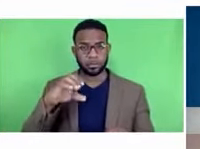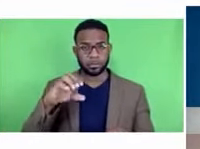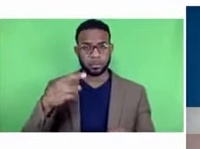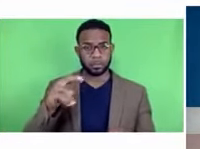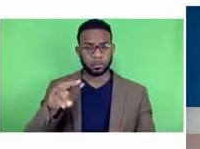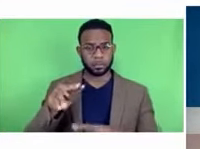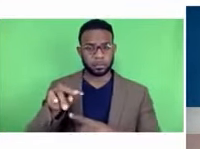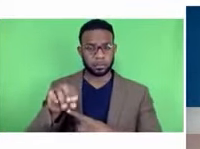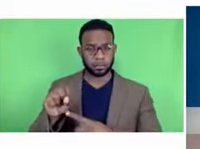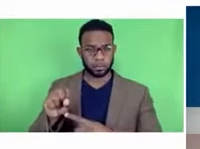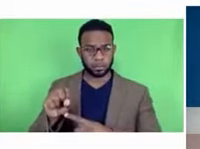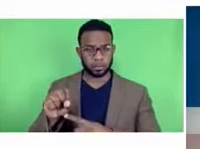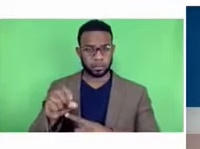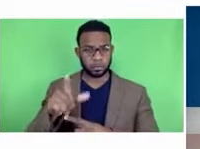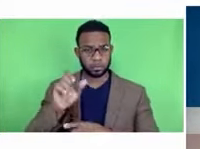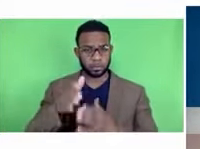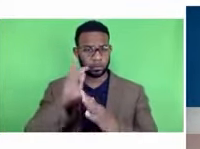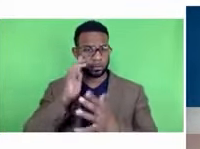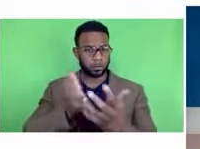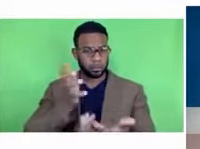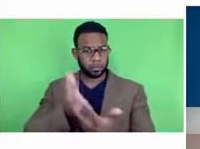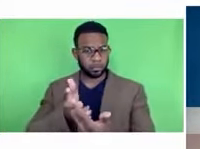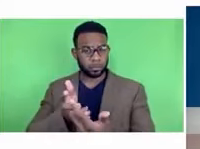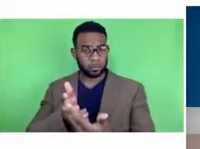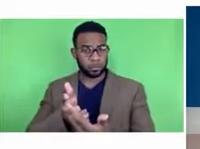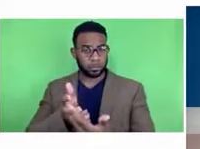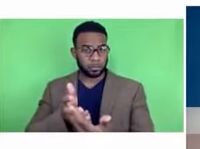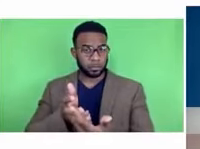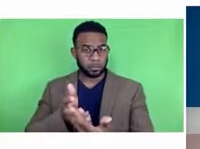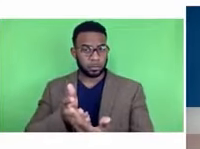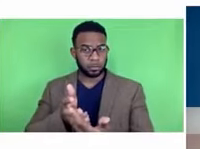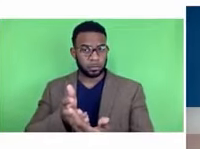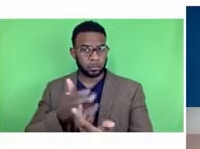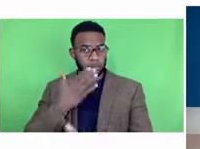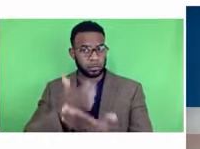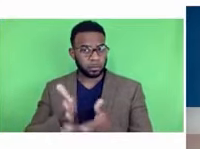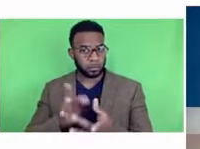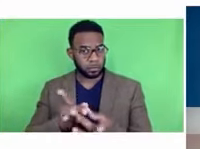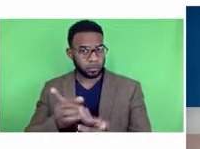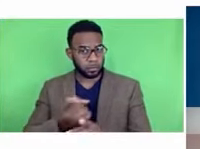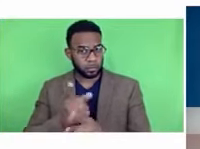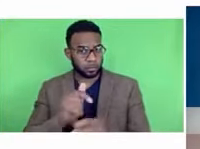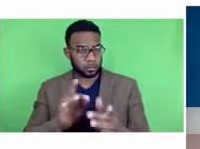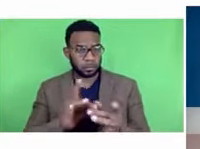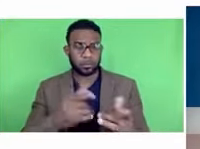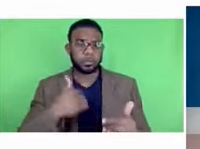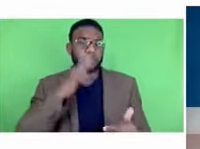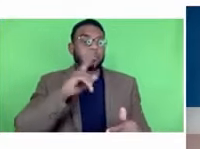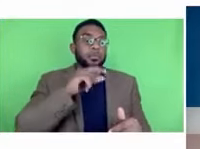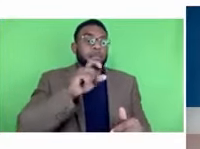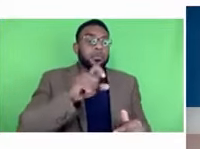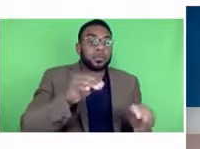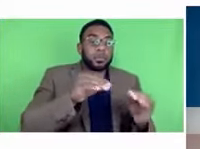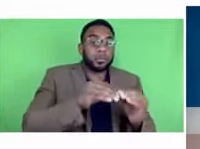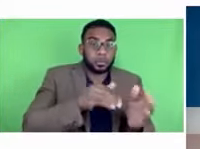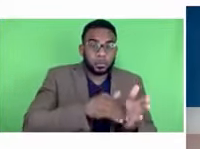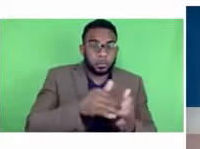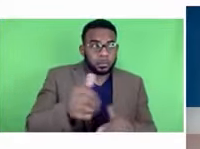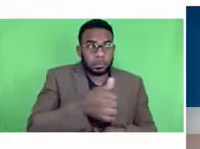and, you know, you're asking for accommodations, it's good to say, and it's appropriate to say, I will be needing more frequent bathroom